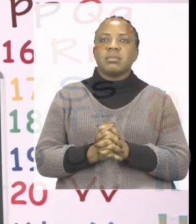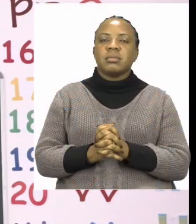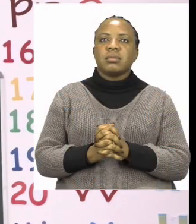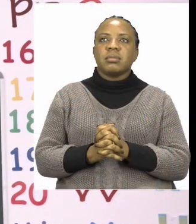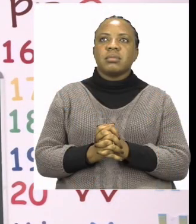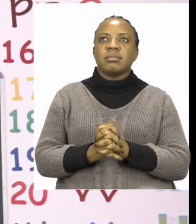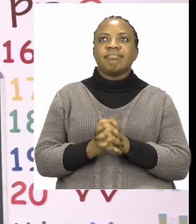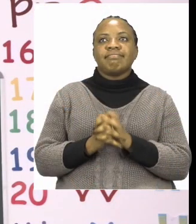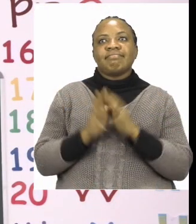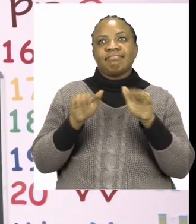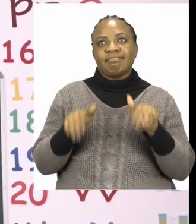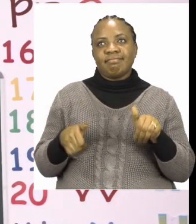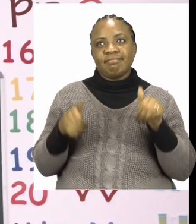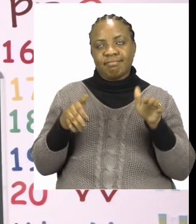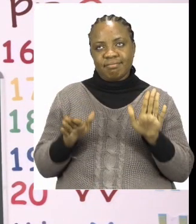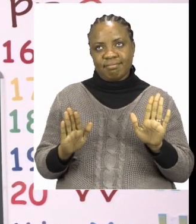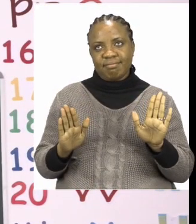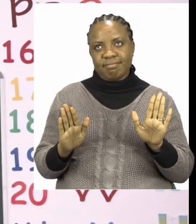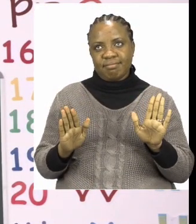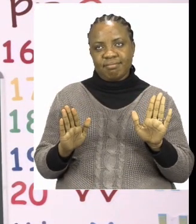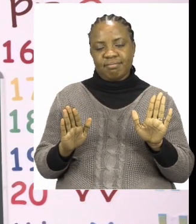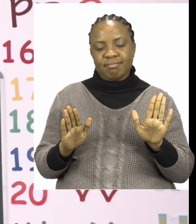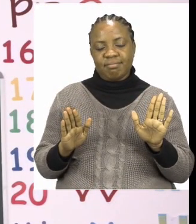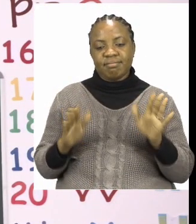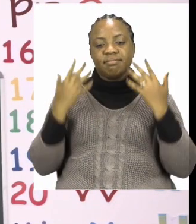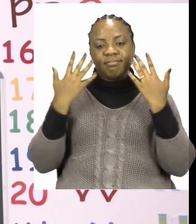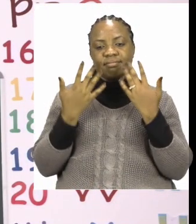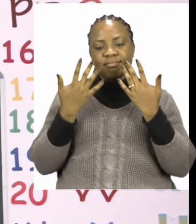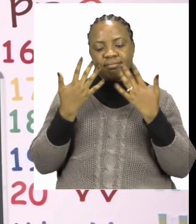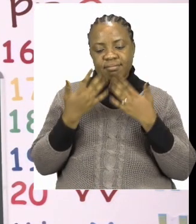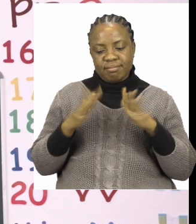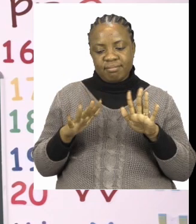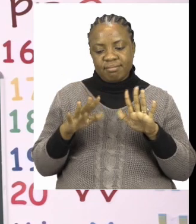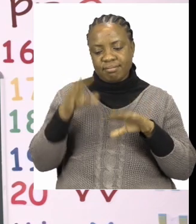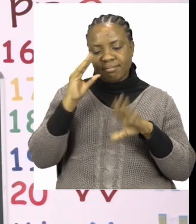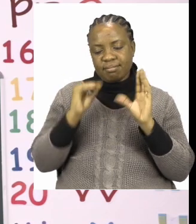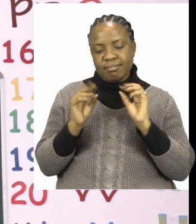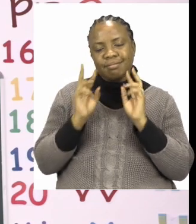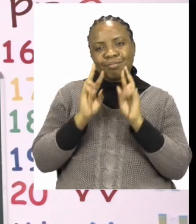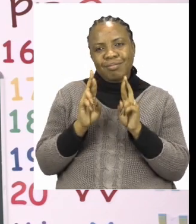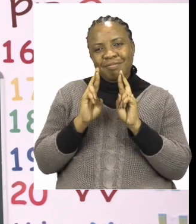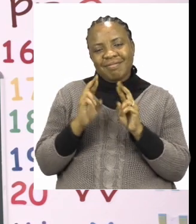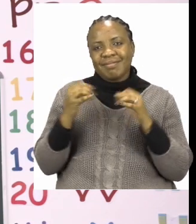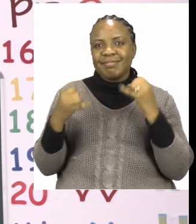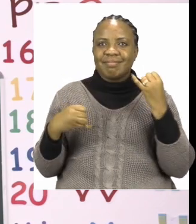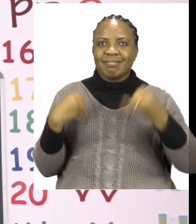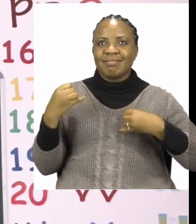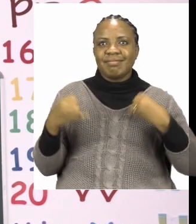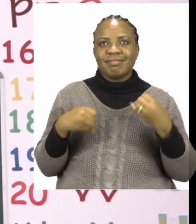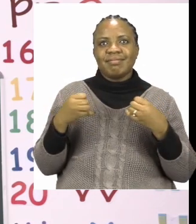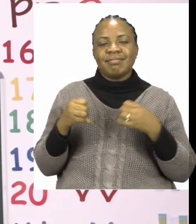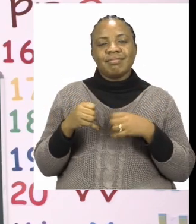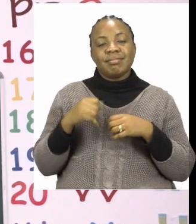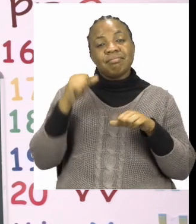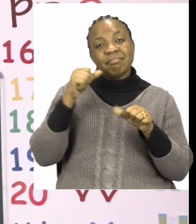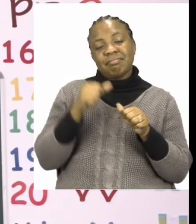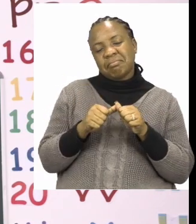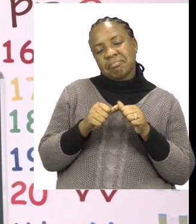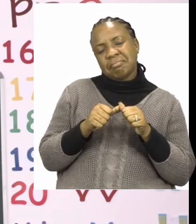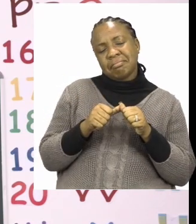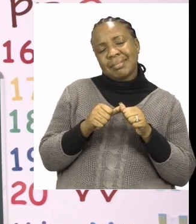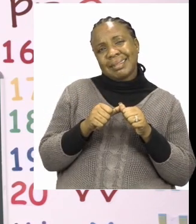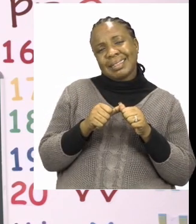Boys and girls, we have now come to the end of our lesson. I hope you had fun. Remember, if you're not sure what